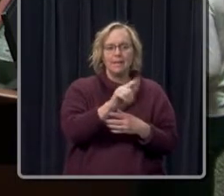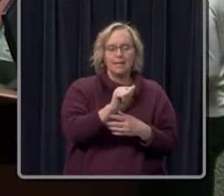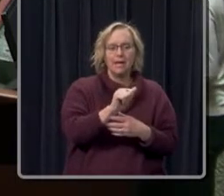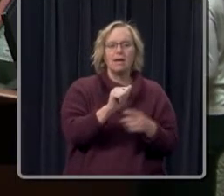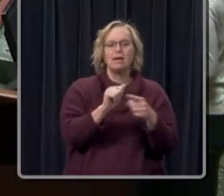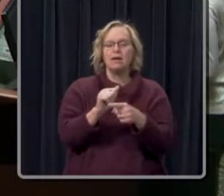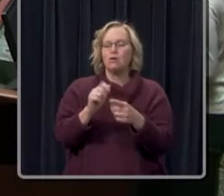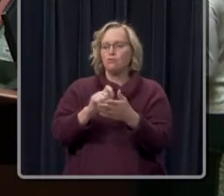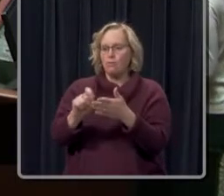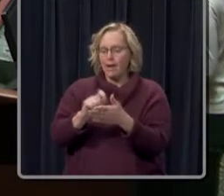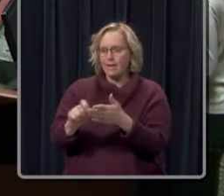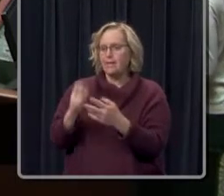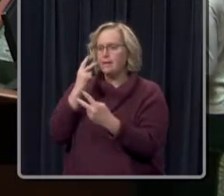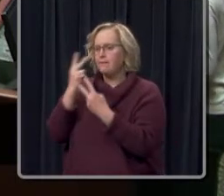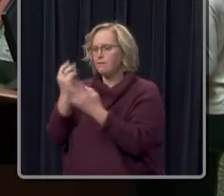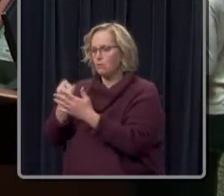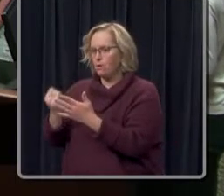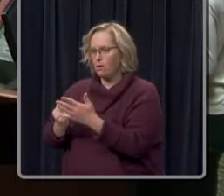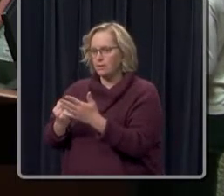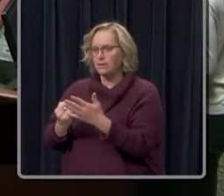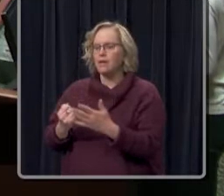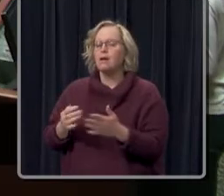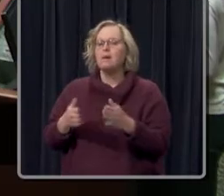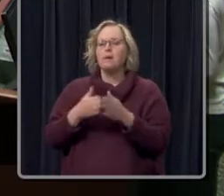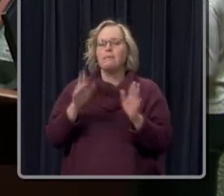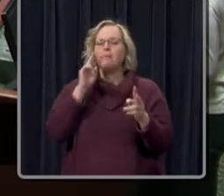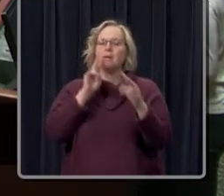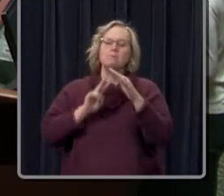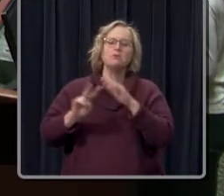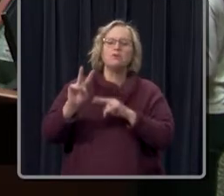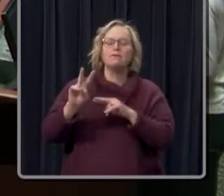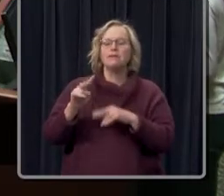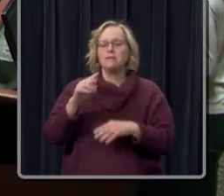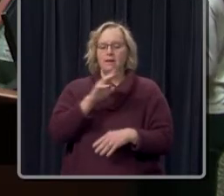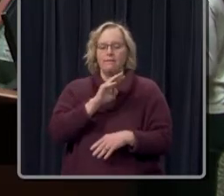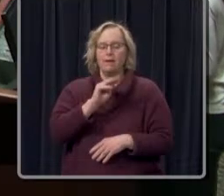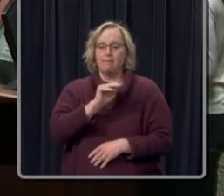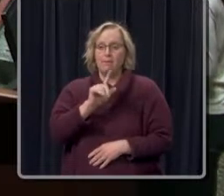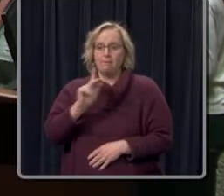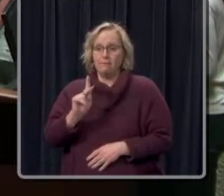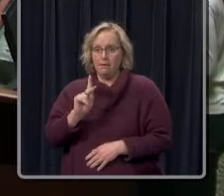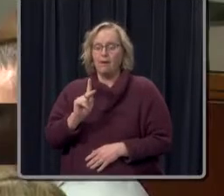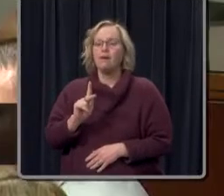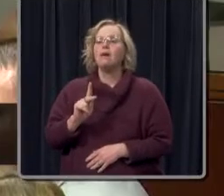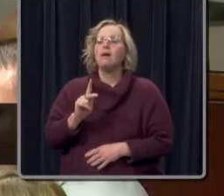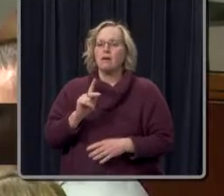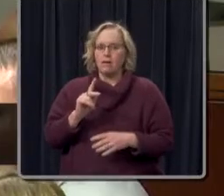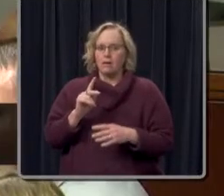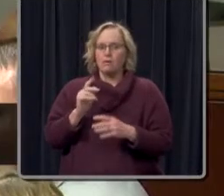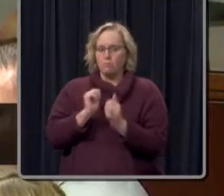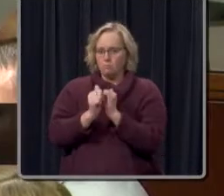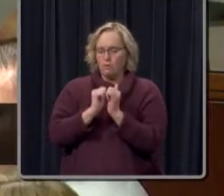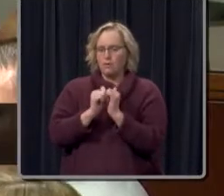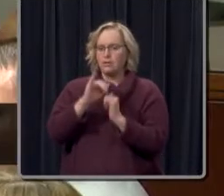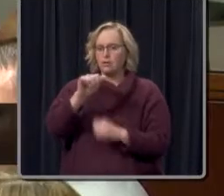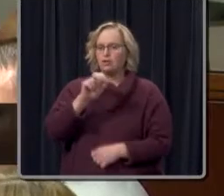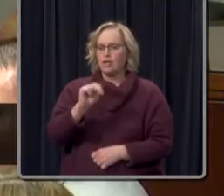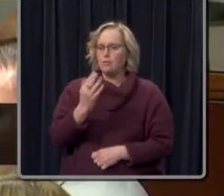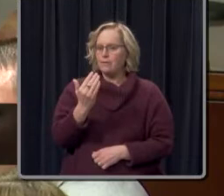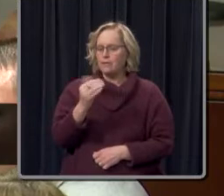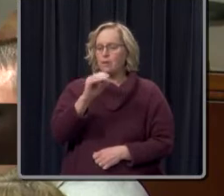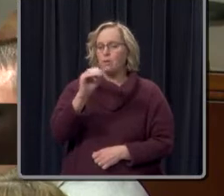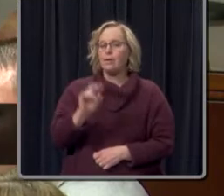A public observance of Martin Luther King Jr.'s legacy and recognition of the contest winners was held on January 15th at